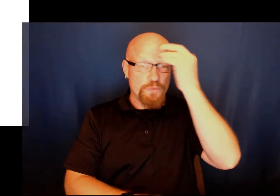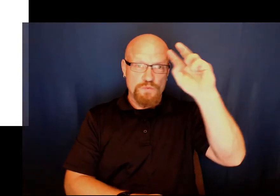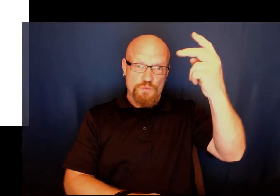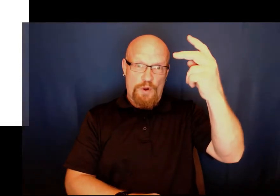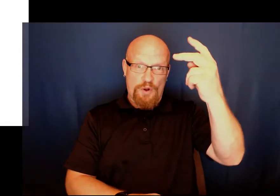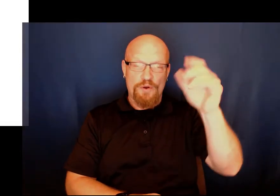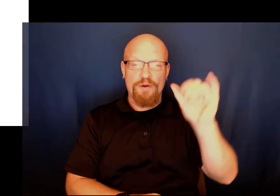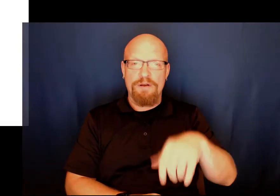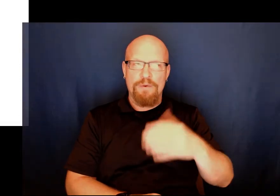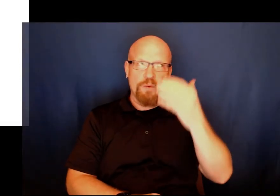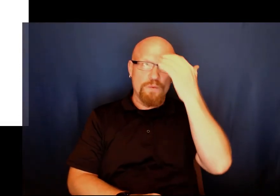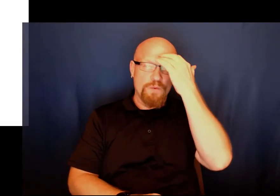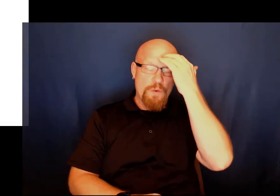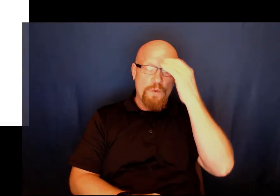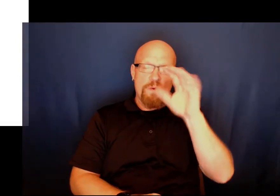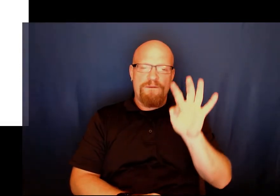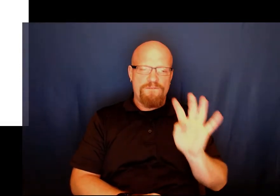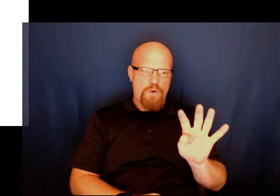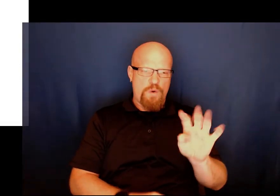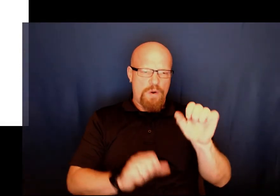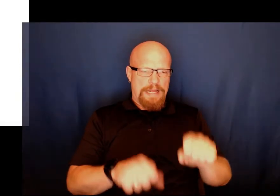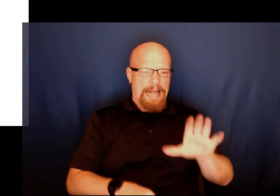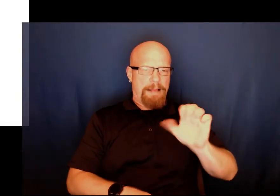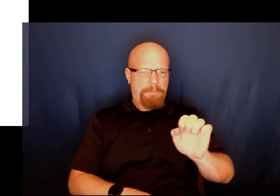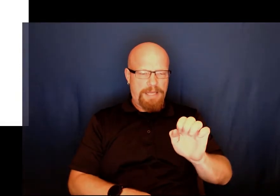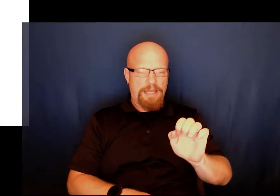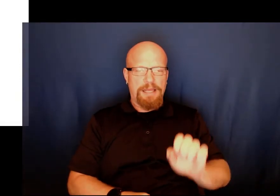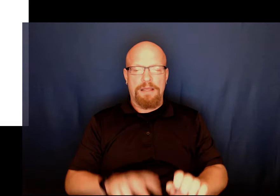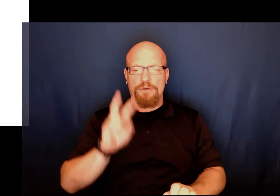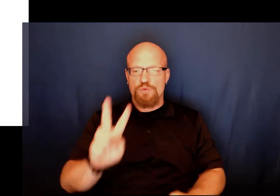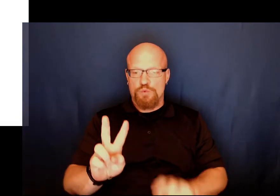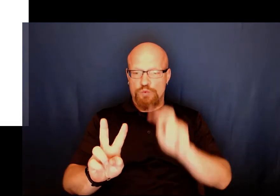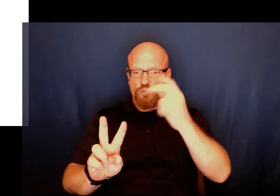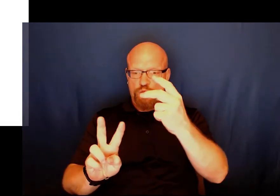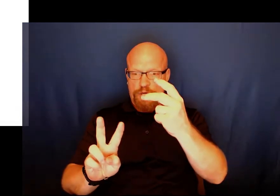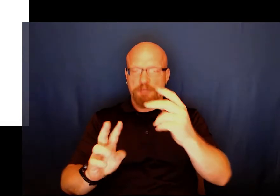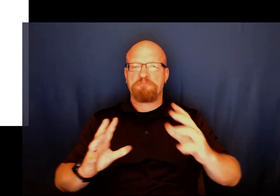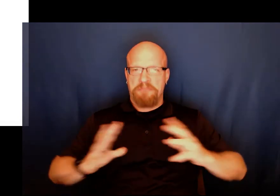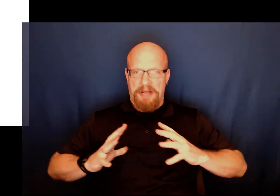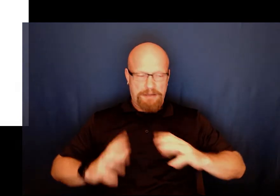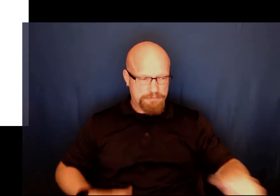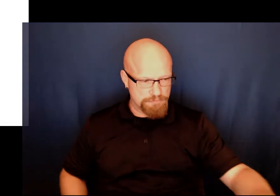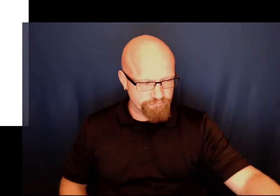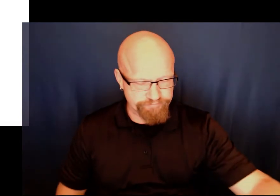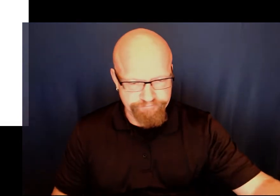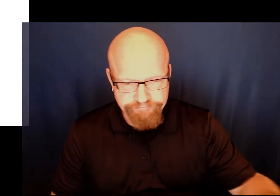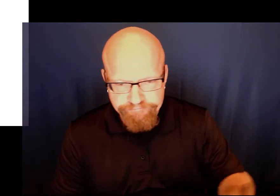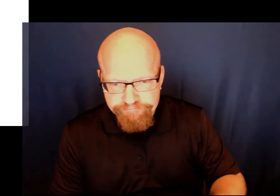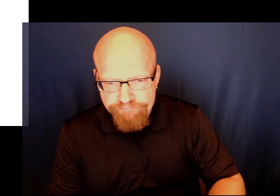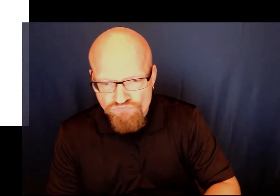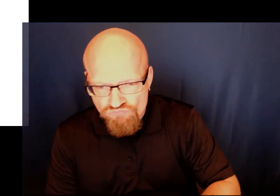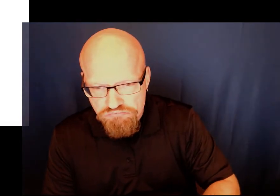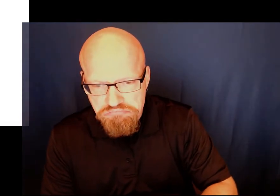Now, if you know how squared numbers works, you know a square can be 2 squared. Okay.